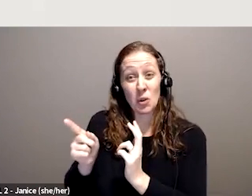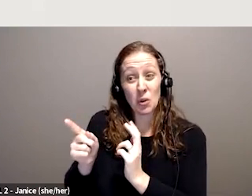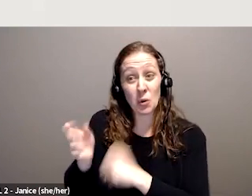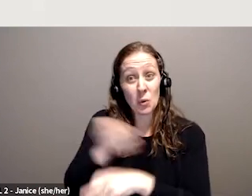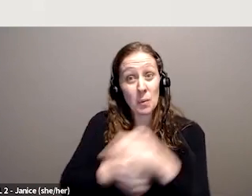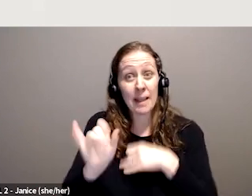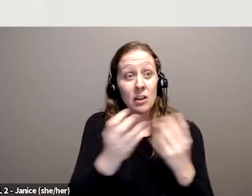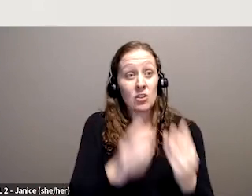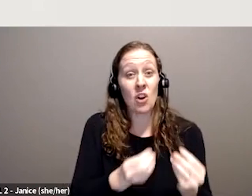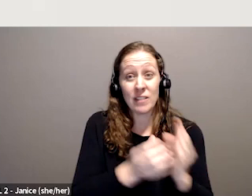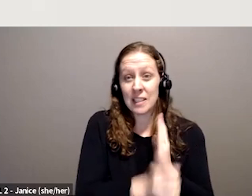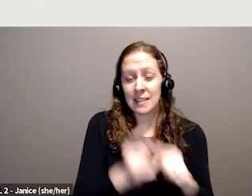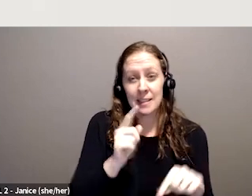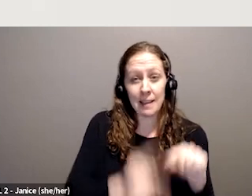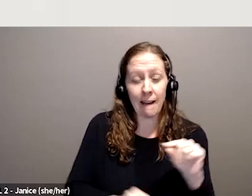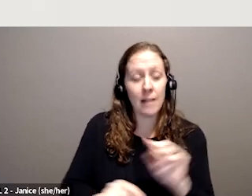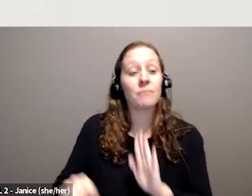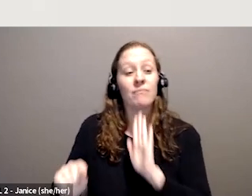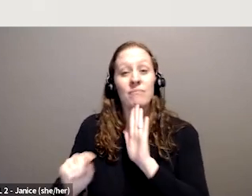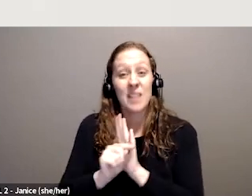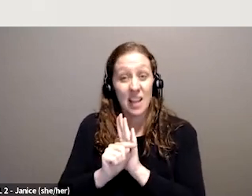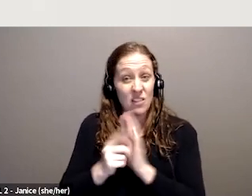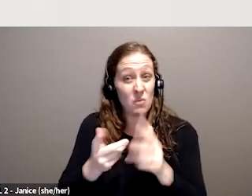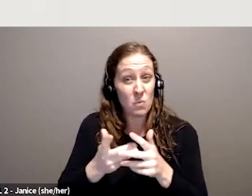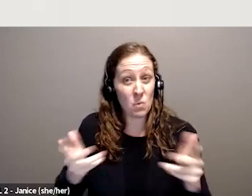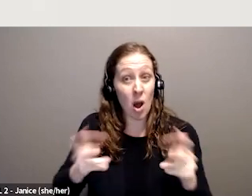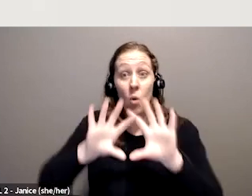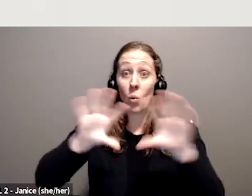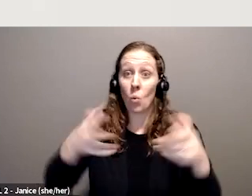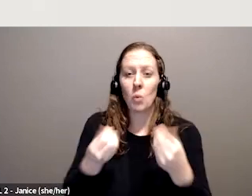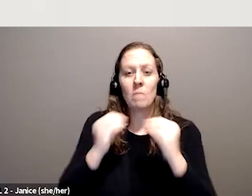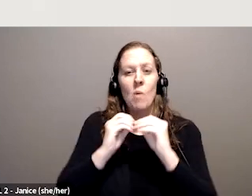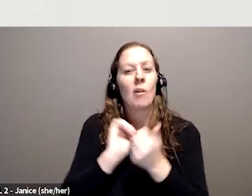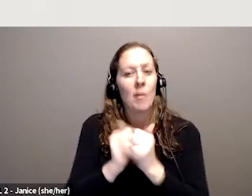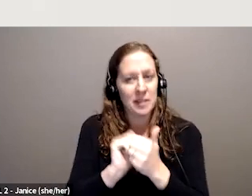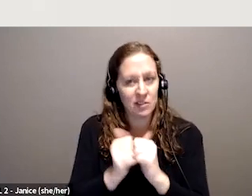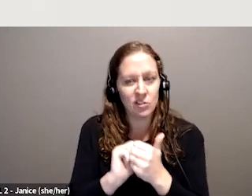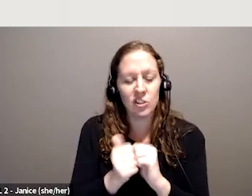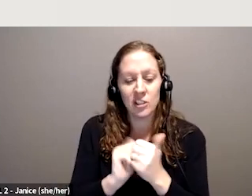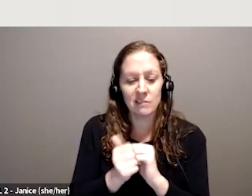Among the downsides, more competition for jobs from around the globe,